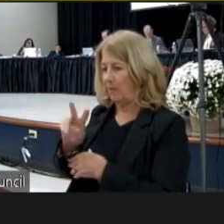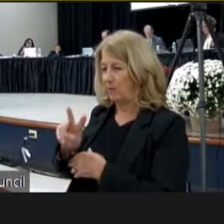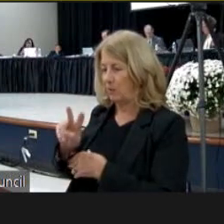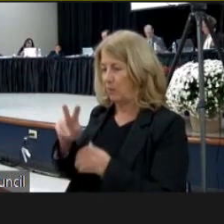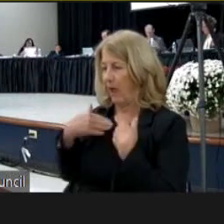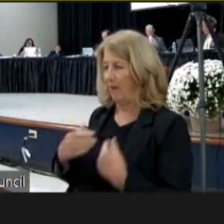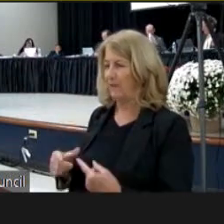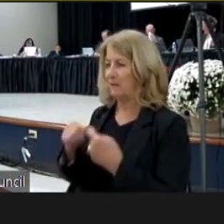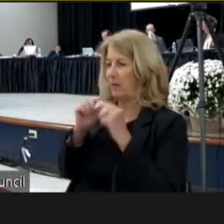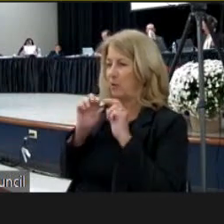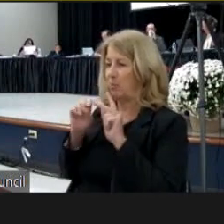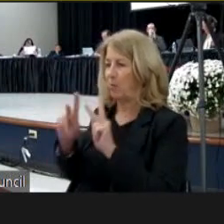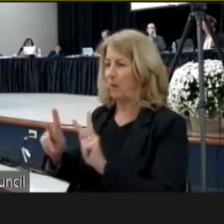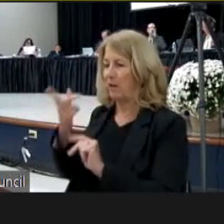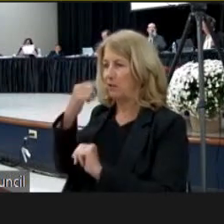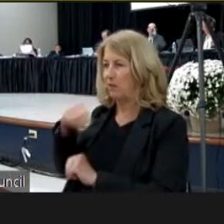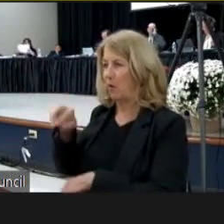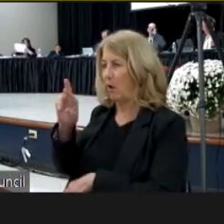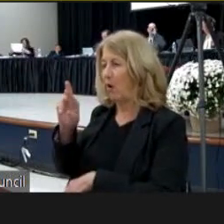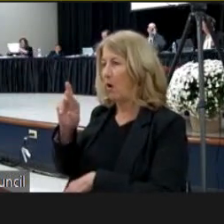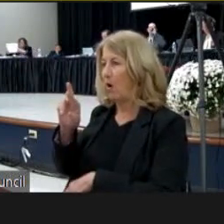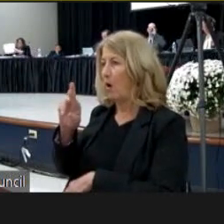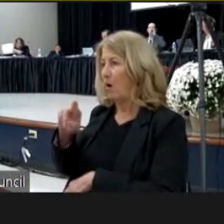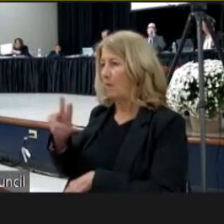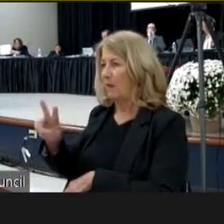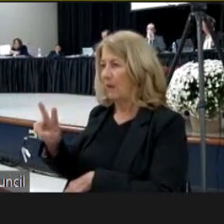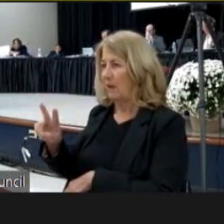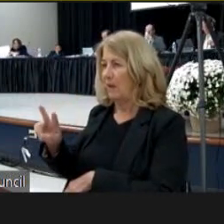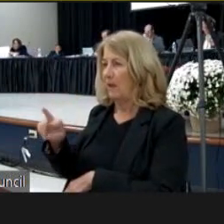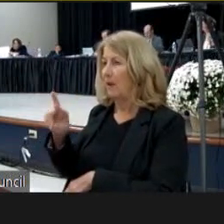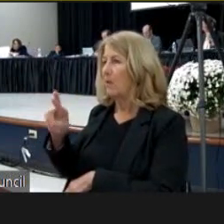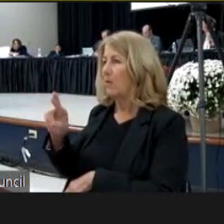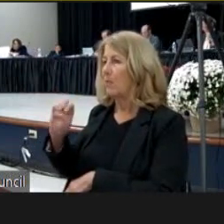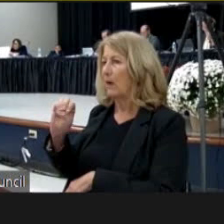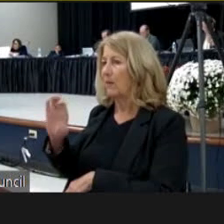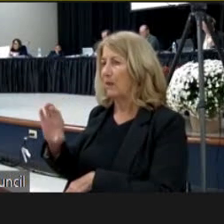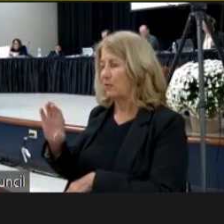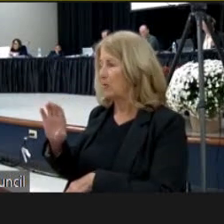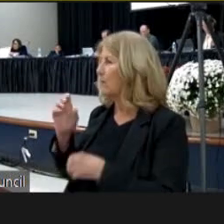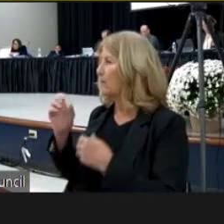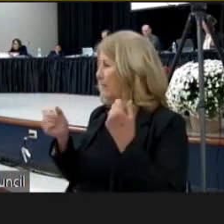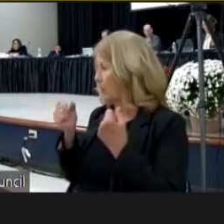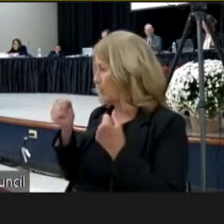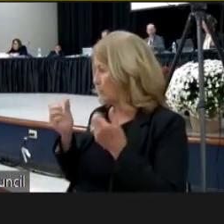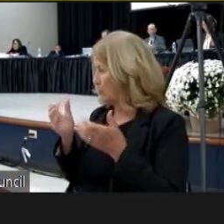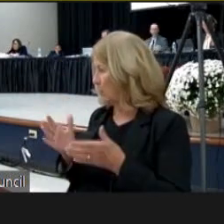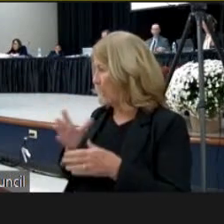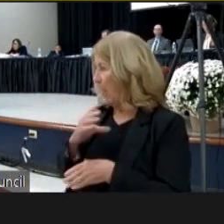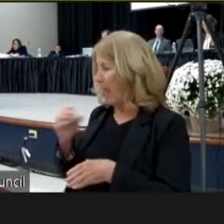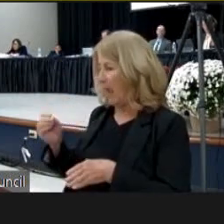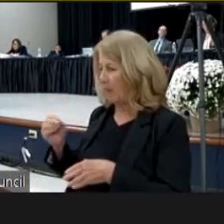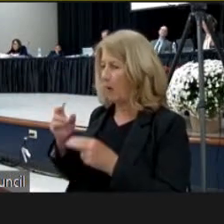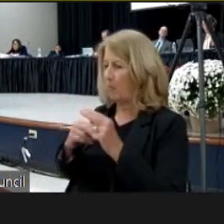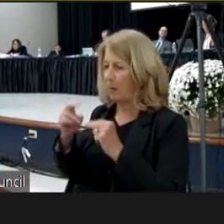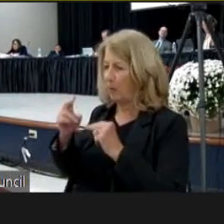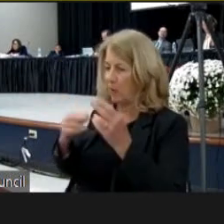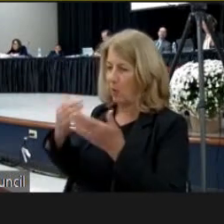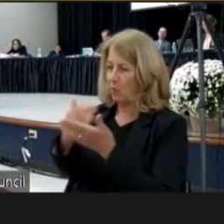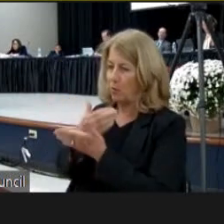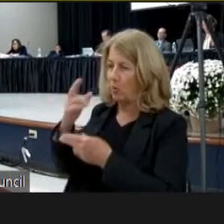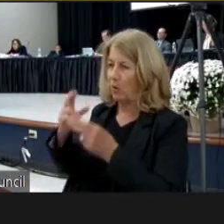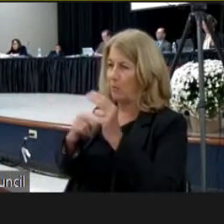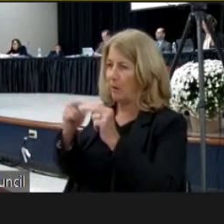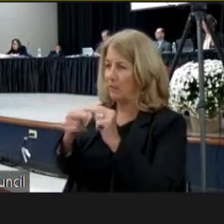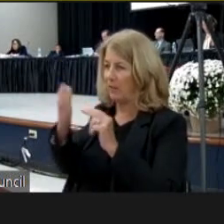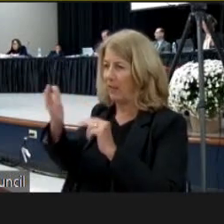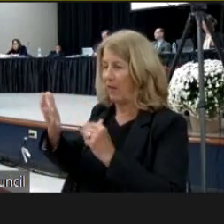for RV recreational vehicles sales for like ATVs and such. And they're building a new building on site and would